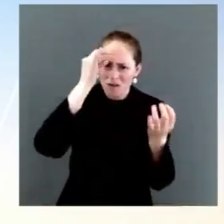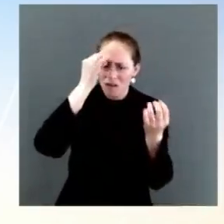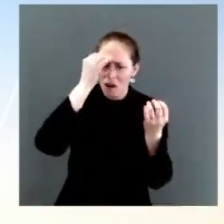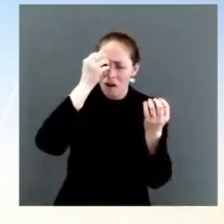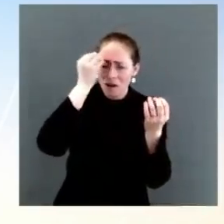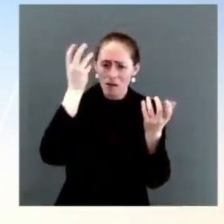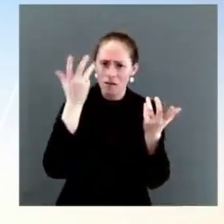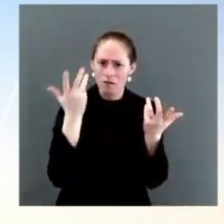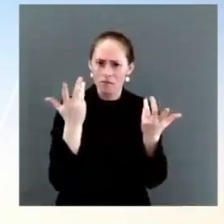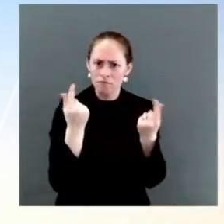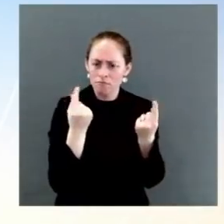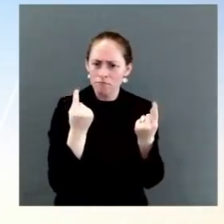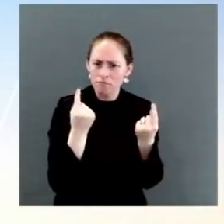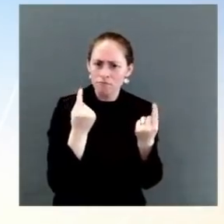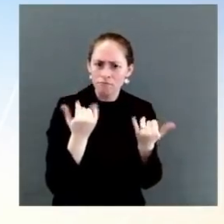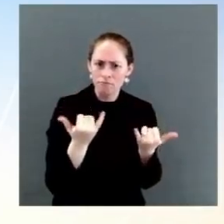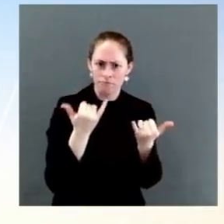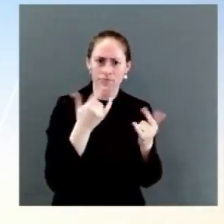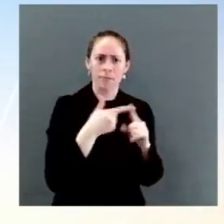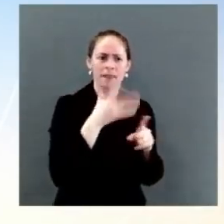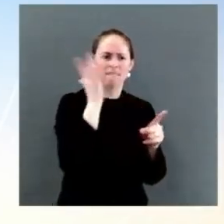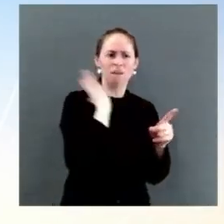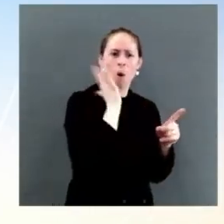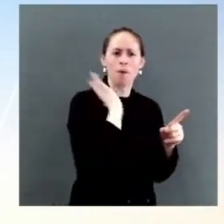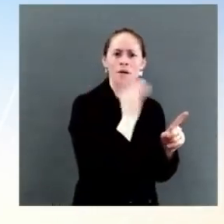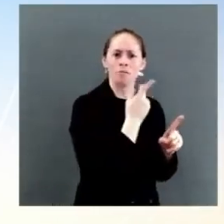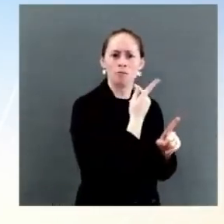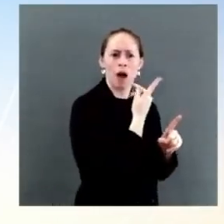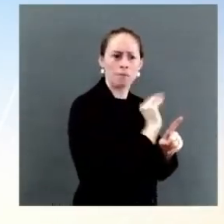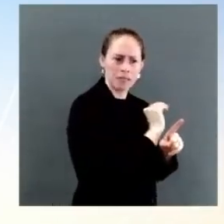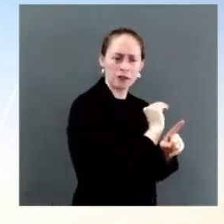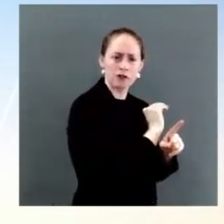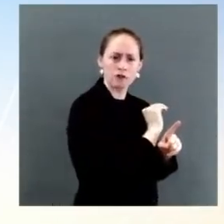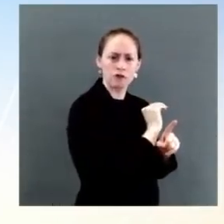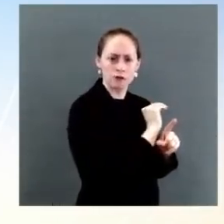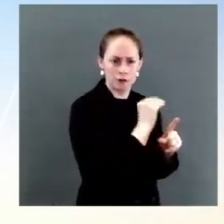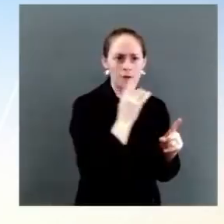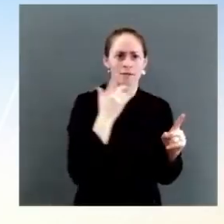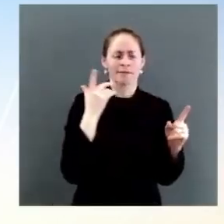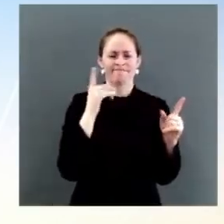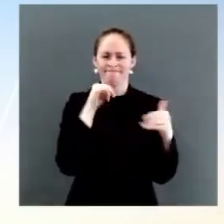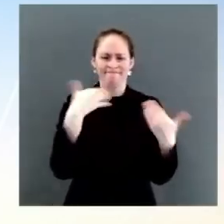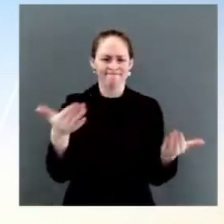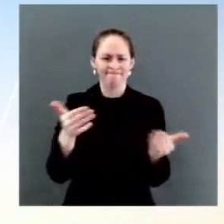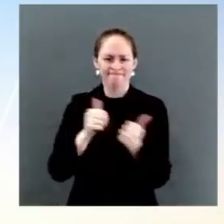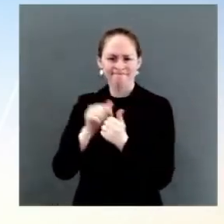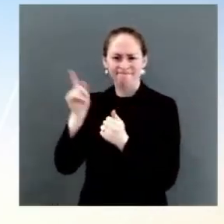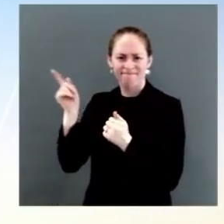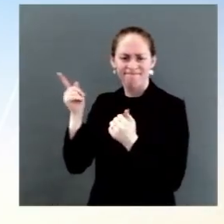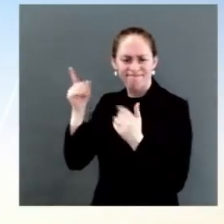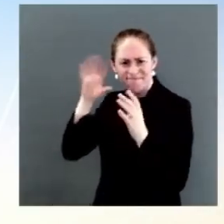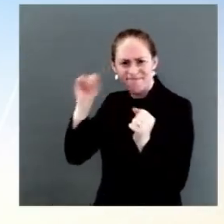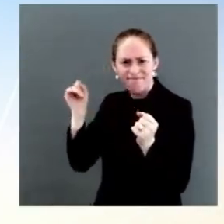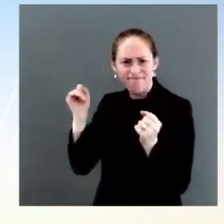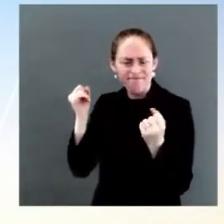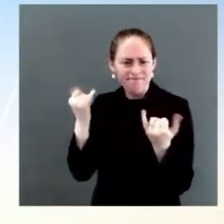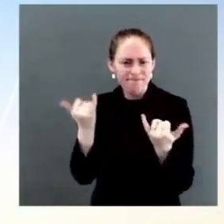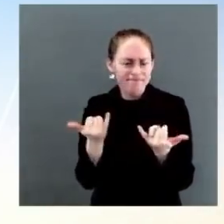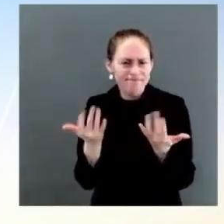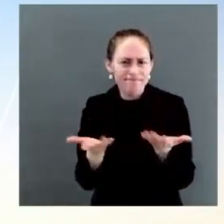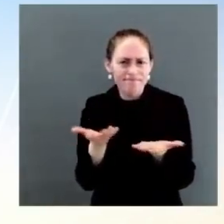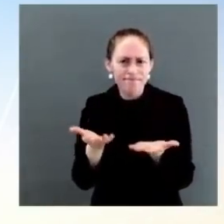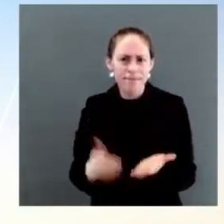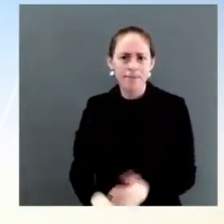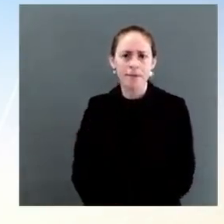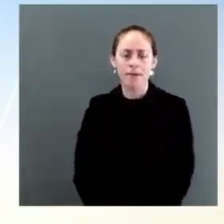is in life and death situation? She's not getting proper treatment and government is not allowing her to go abroad as the civil society